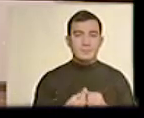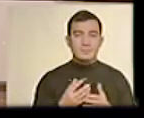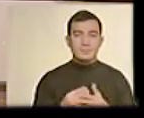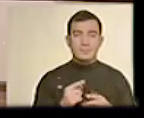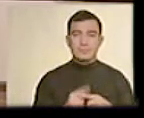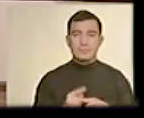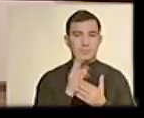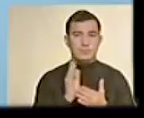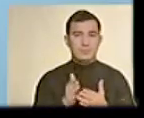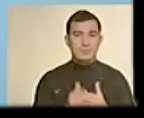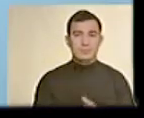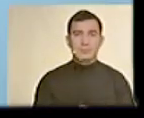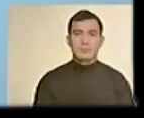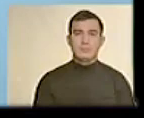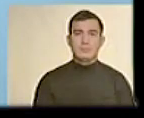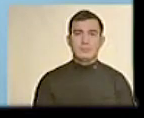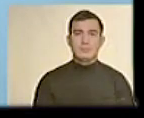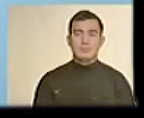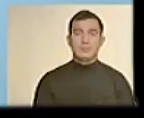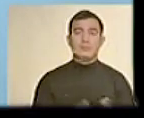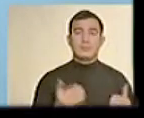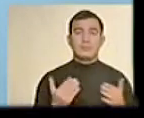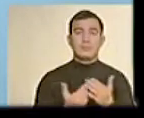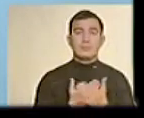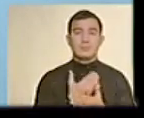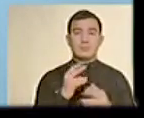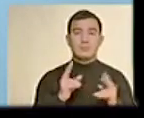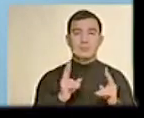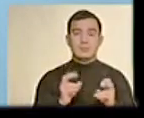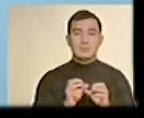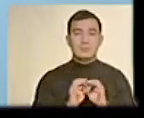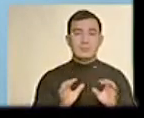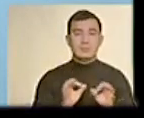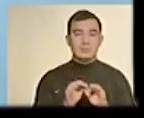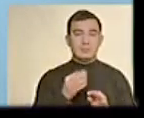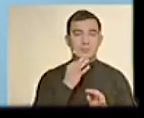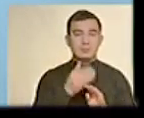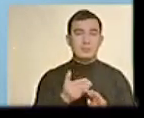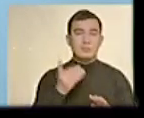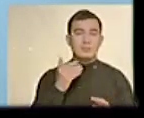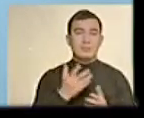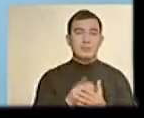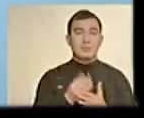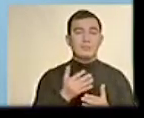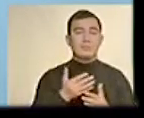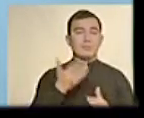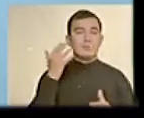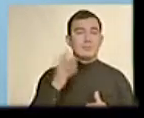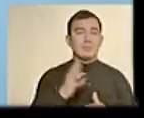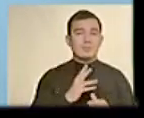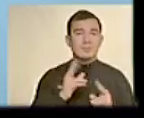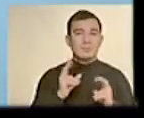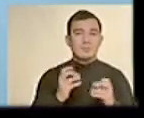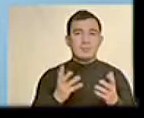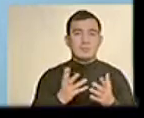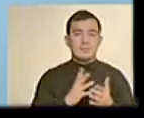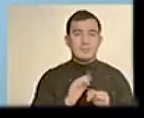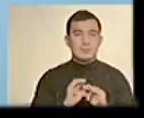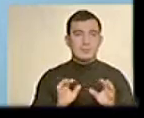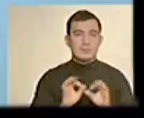ayirmaning kvadrati. Lekin yangi mavzuni boshlashdan avval o'tilgan mavzularni takrorlab olamiz.